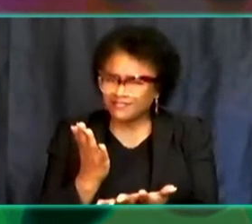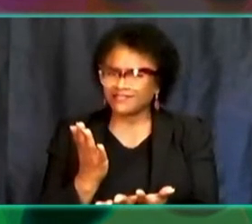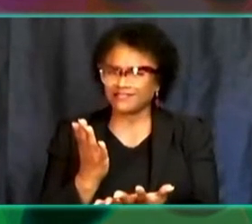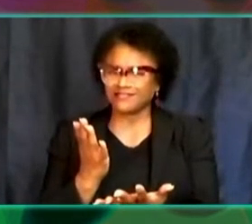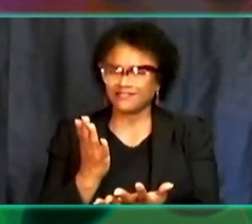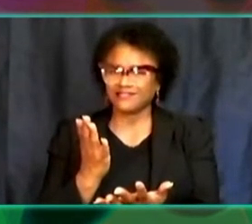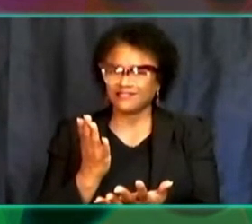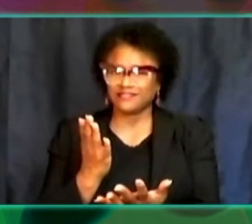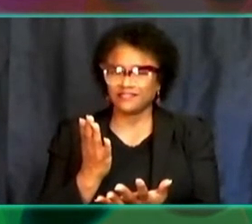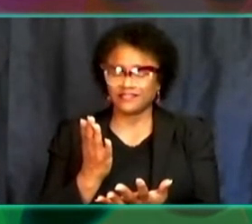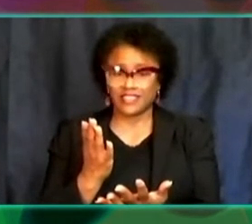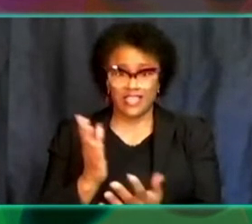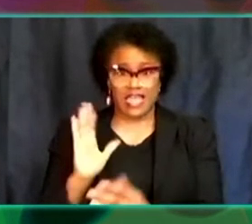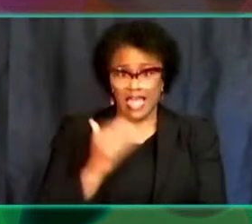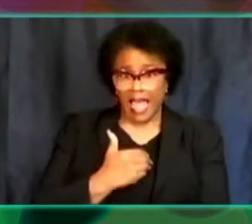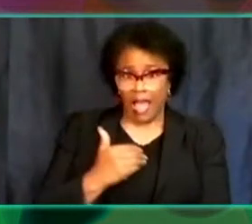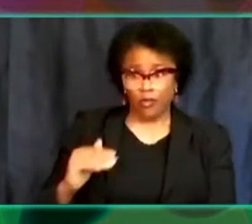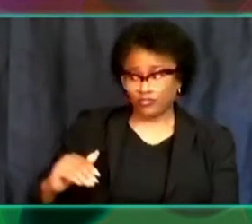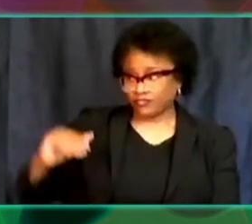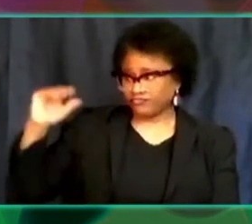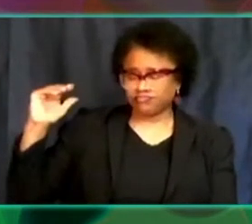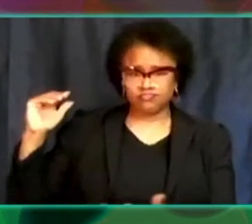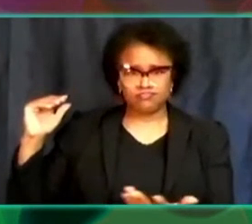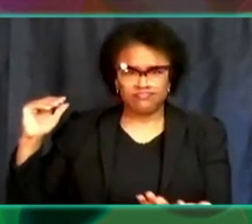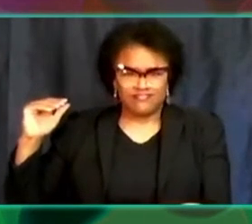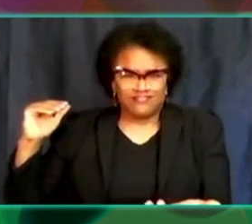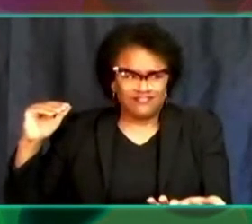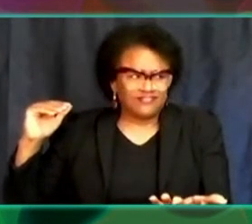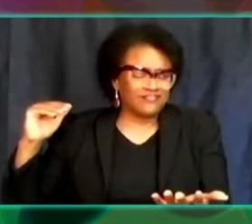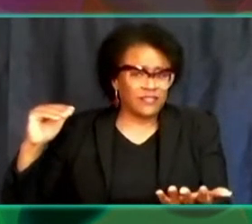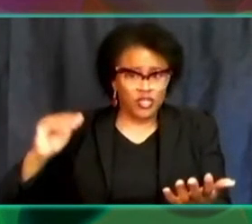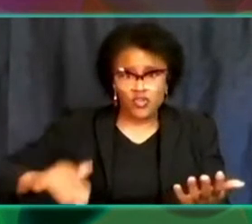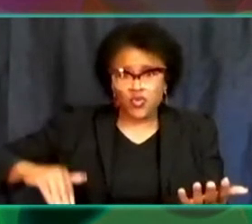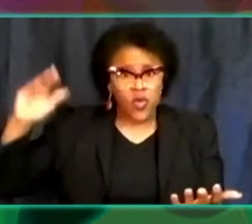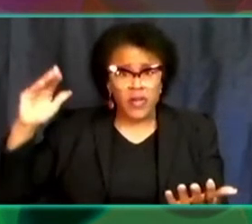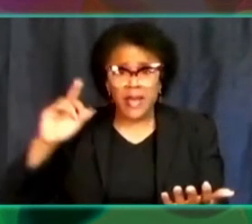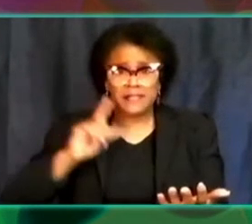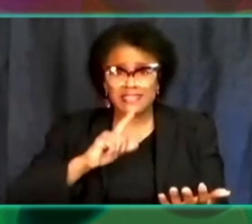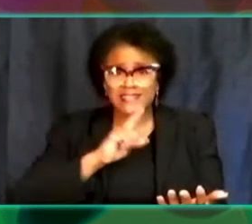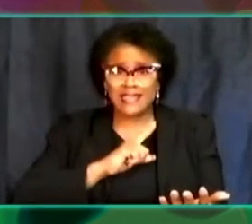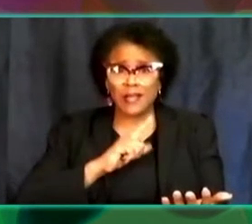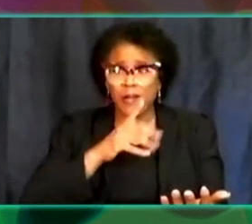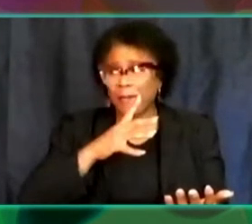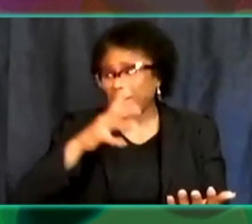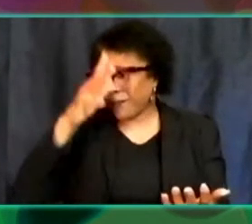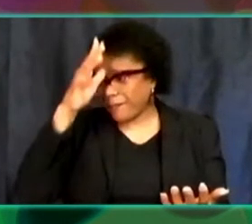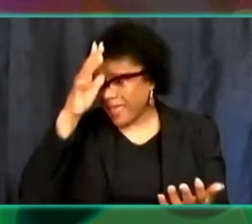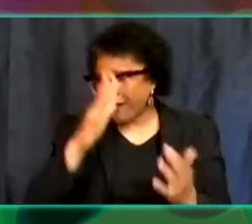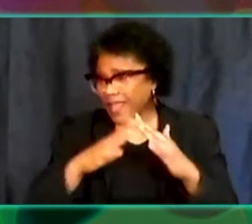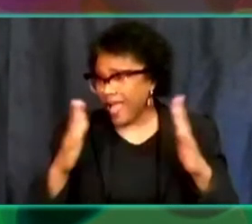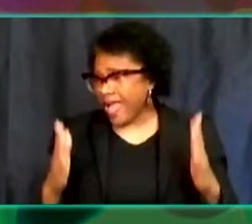was saying, speaking from our own backgrounds, you know, growing up in a single parent household,